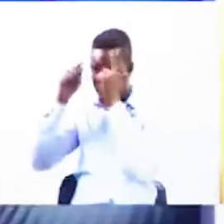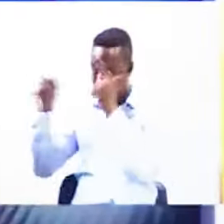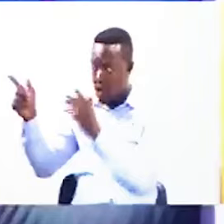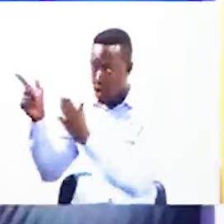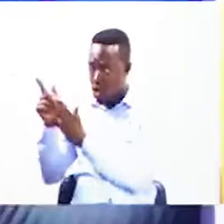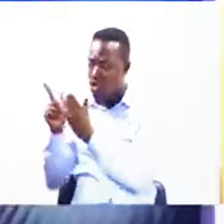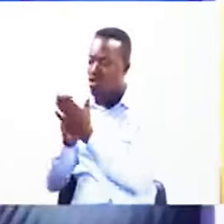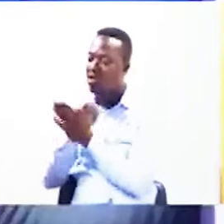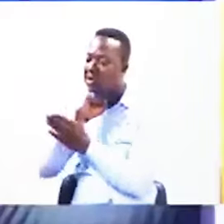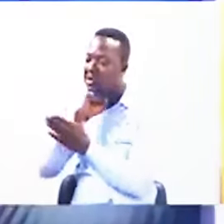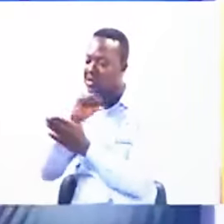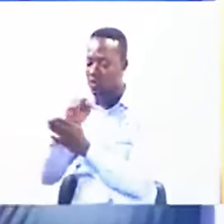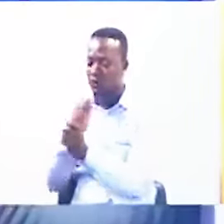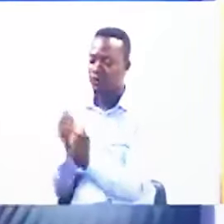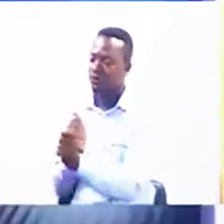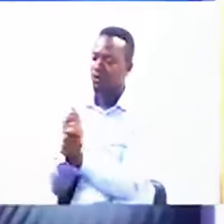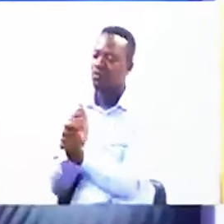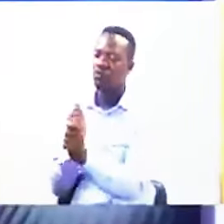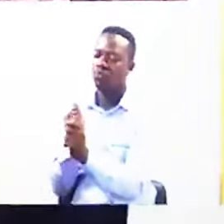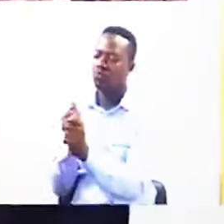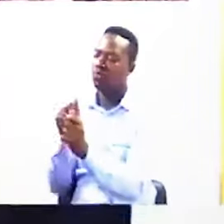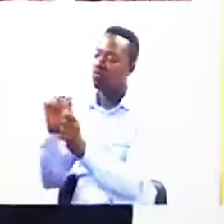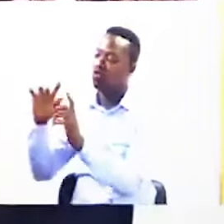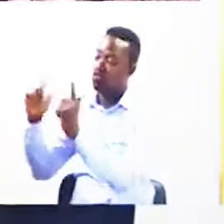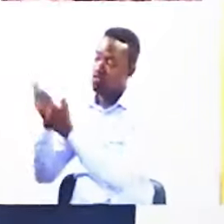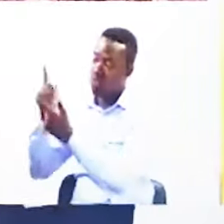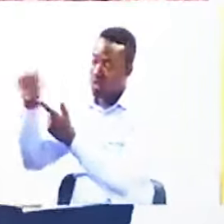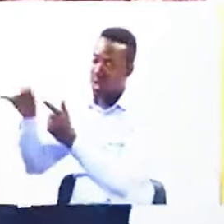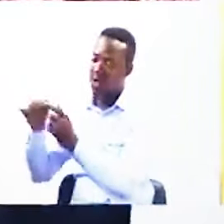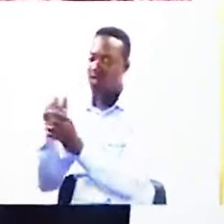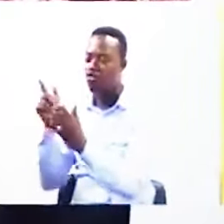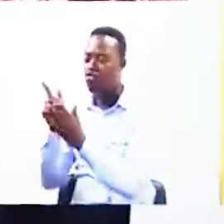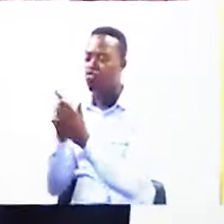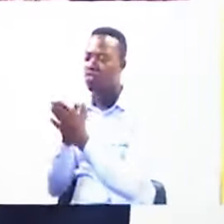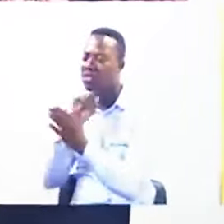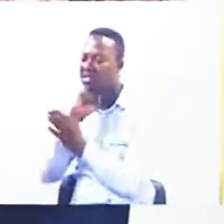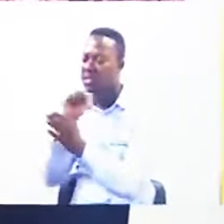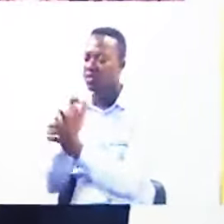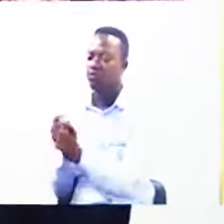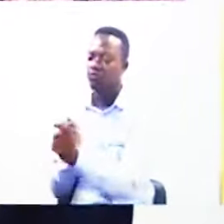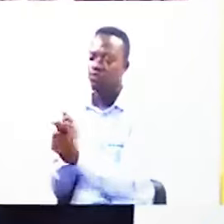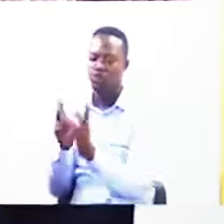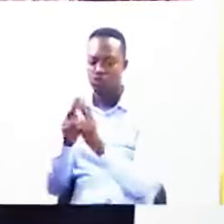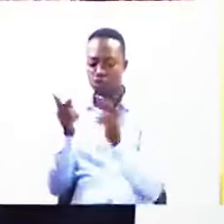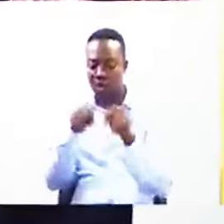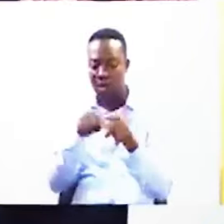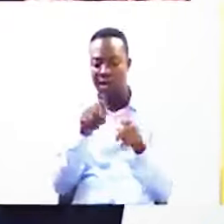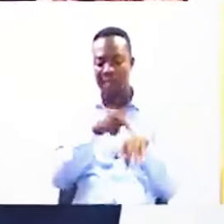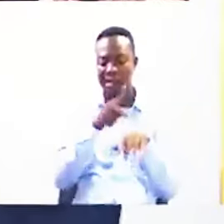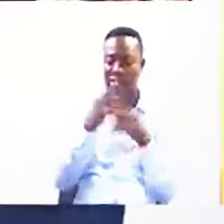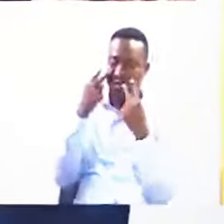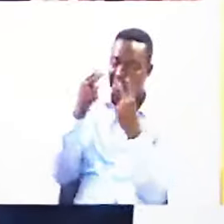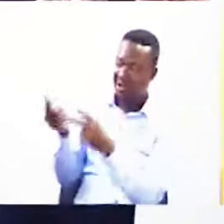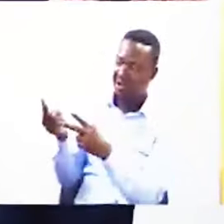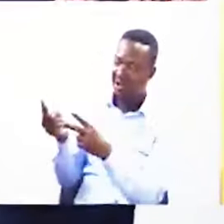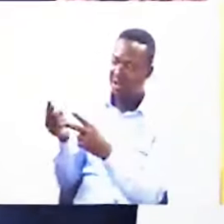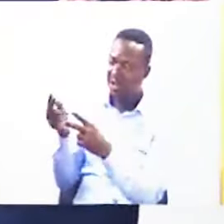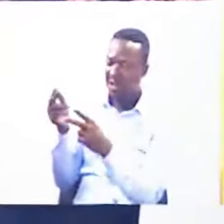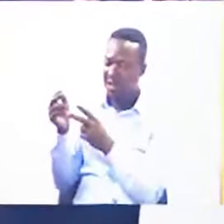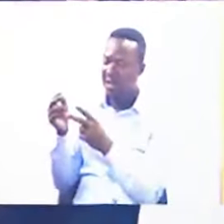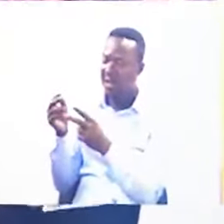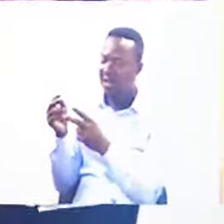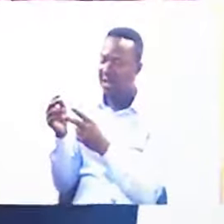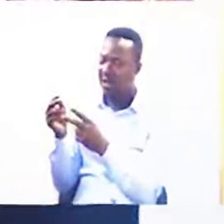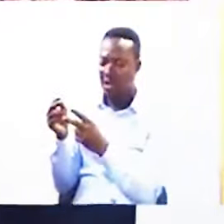of circumcision. Na chirono chiremu a na bra na Yudafo no emmae no na one won a wontwa wontwetia na